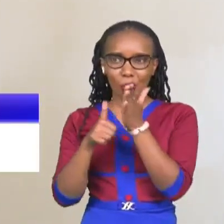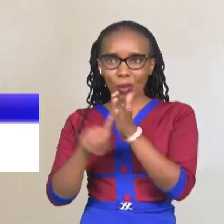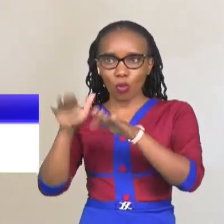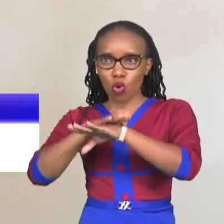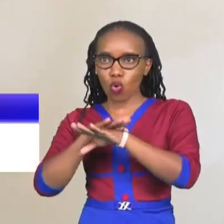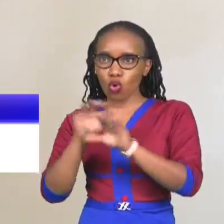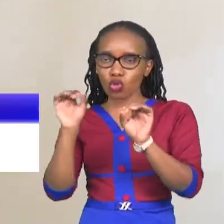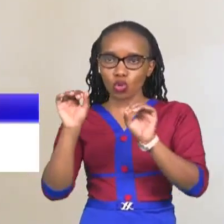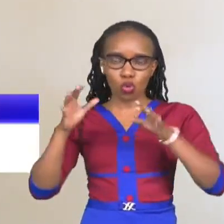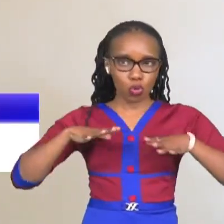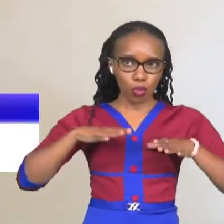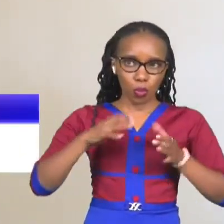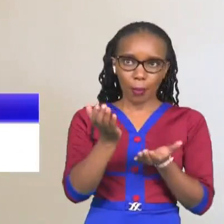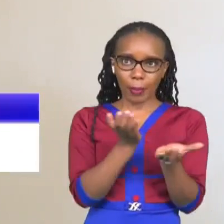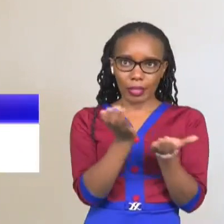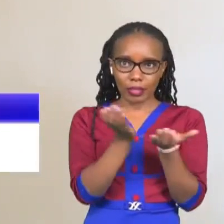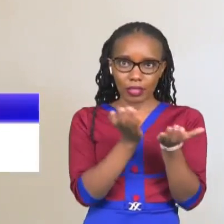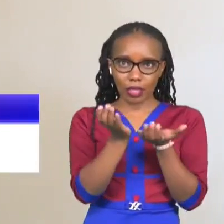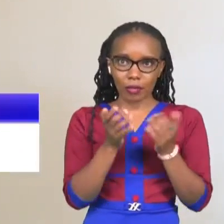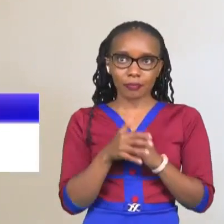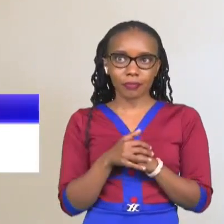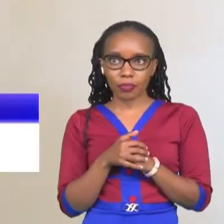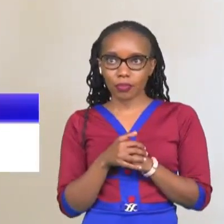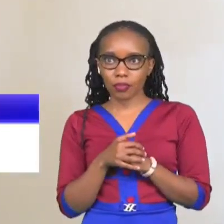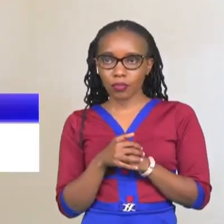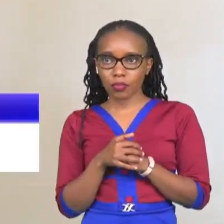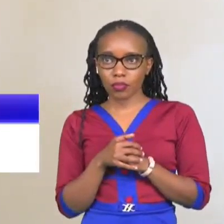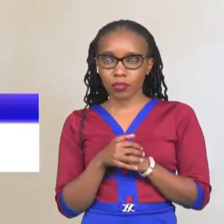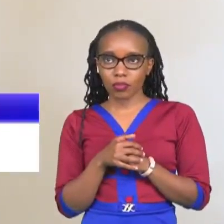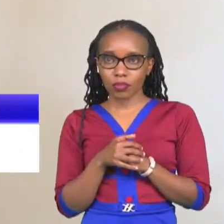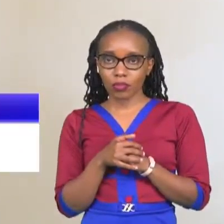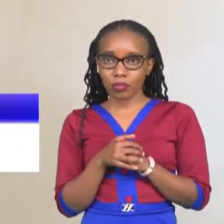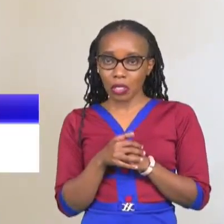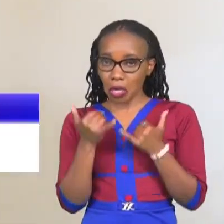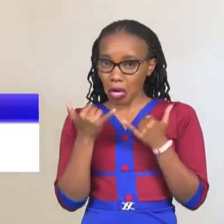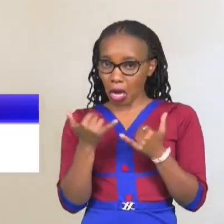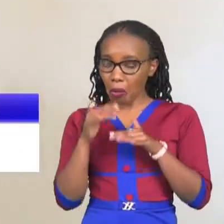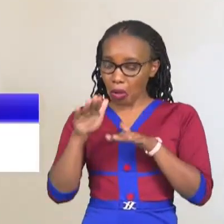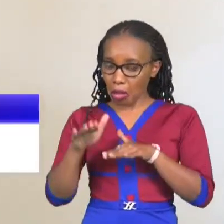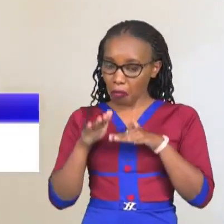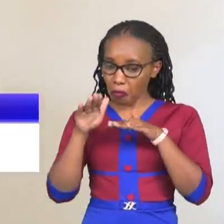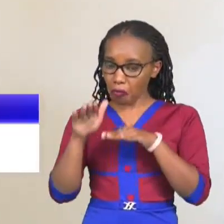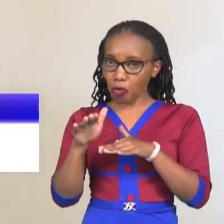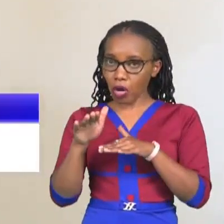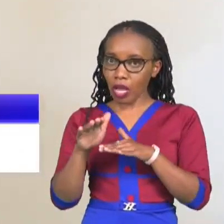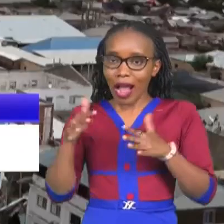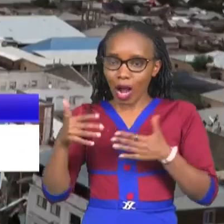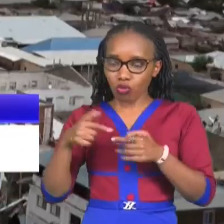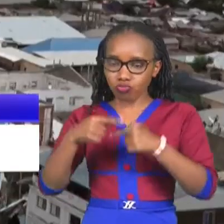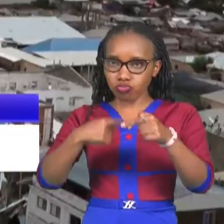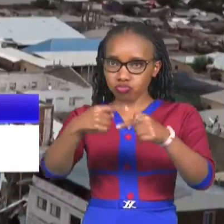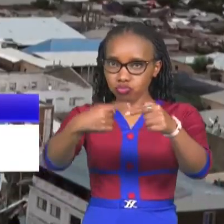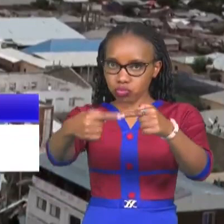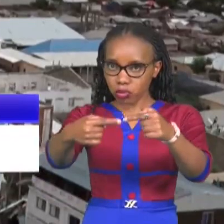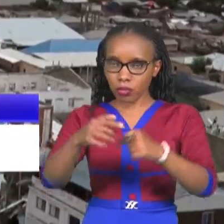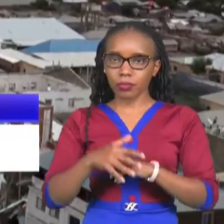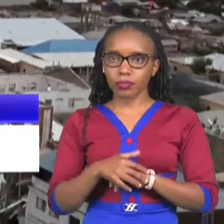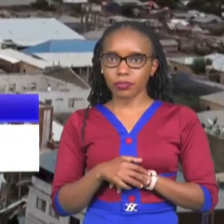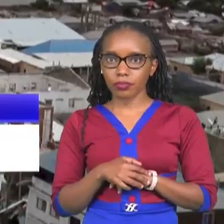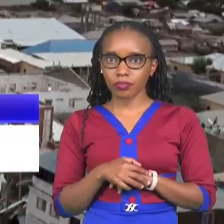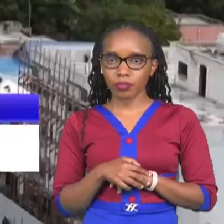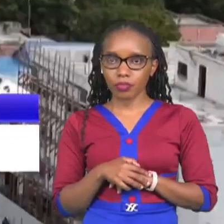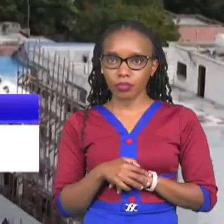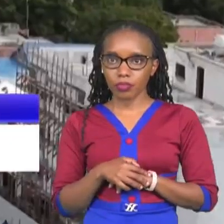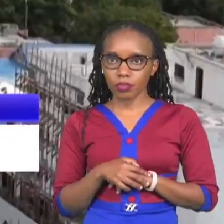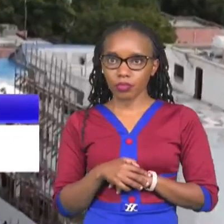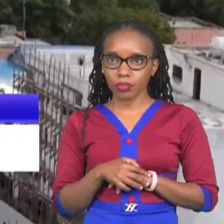doing business. And therefore, I would be very cautious about how we progress from here. United by